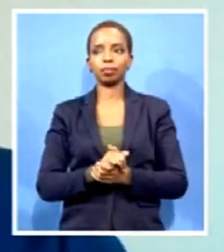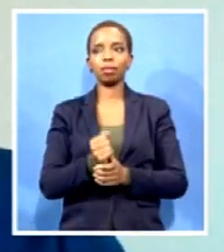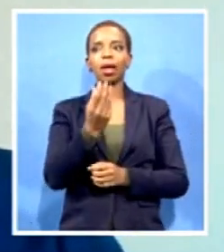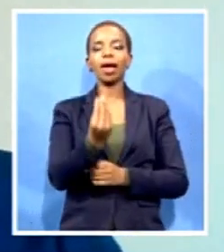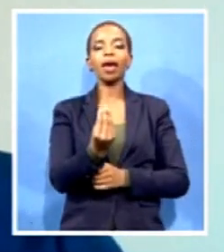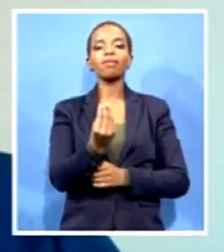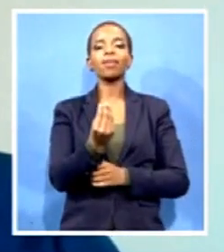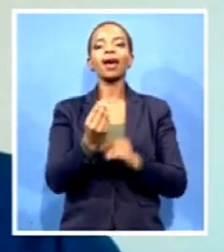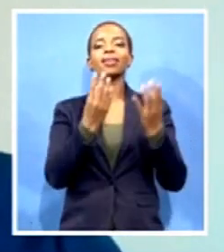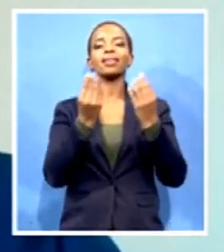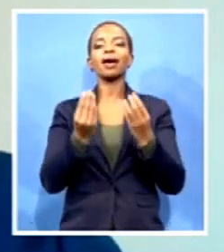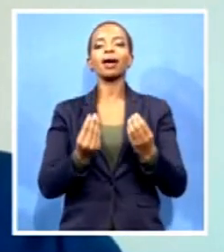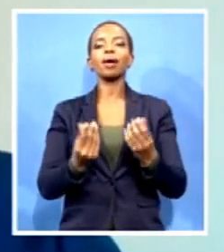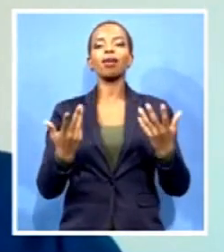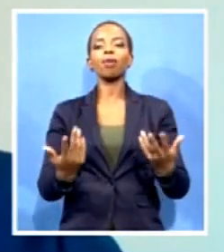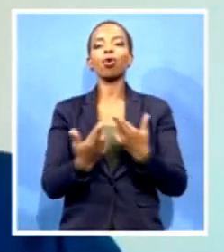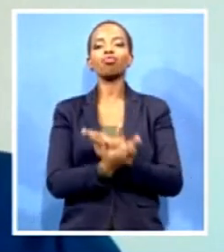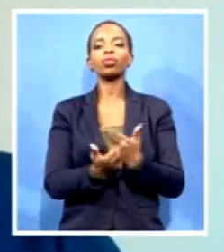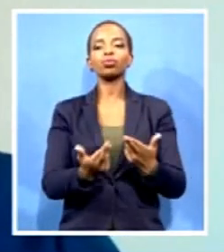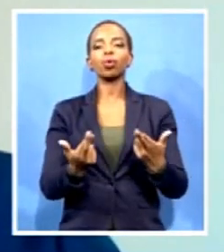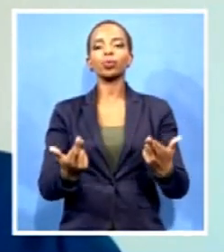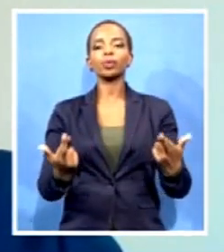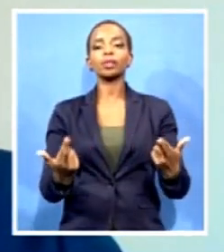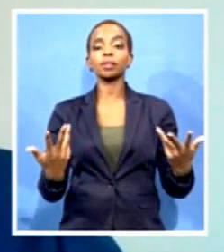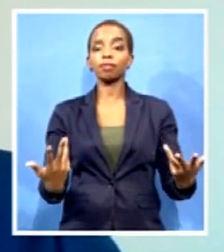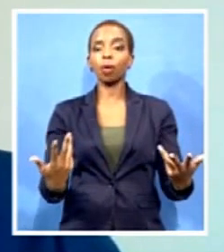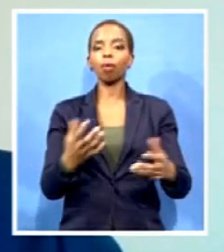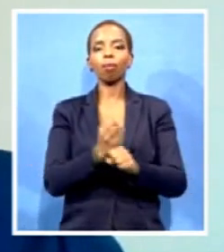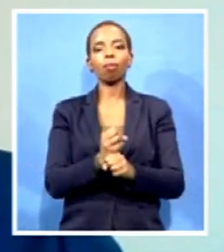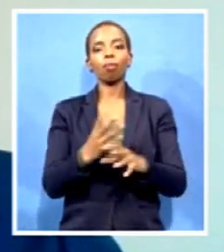learning environment. Yeah. And then for anyone who has no